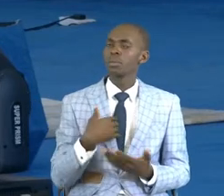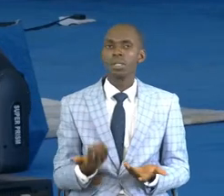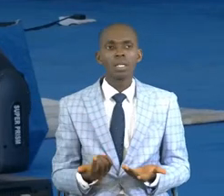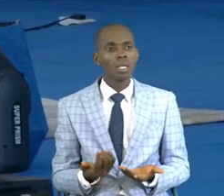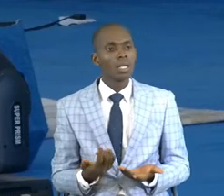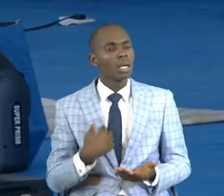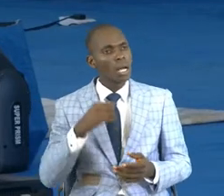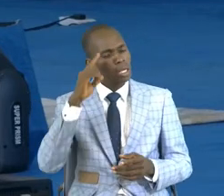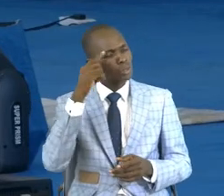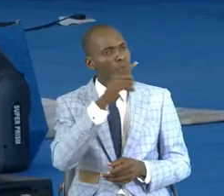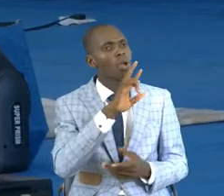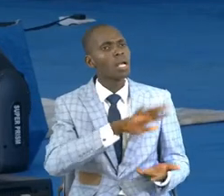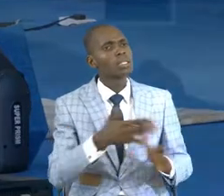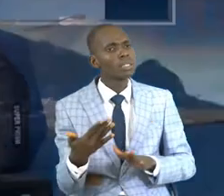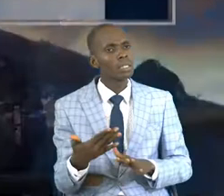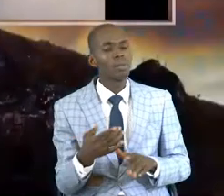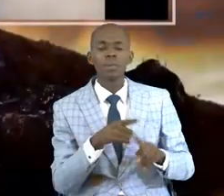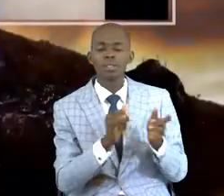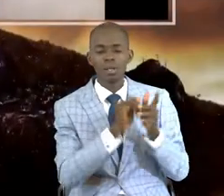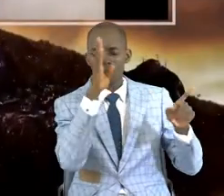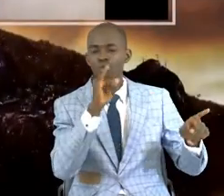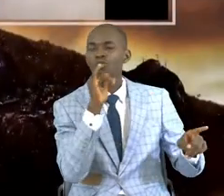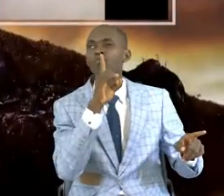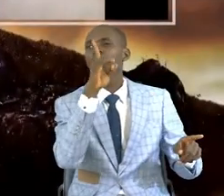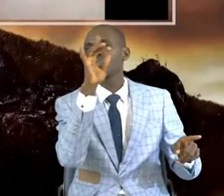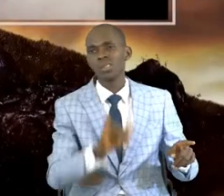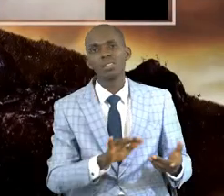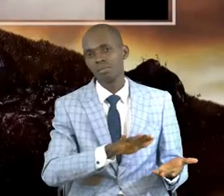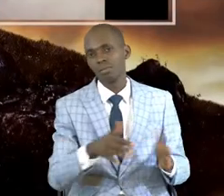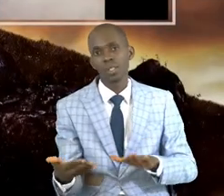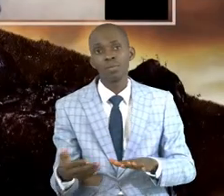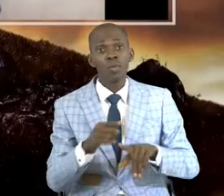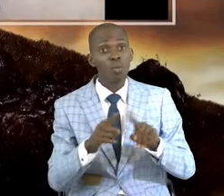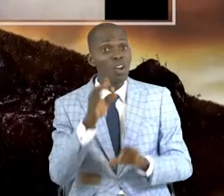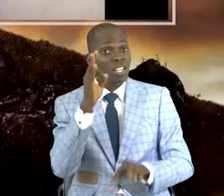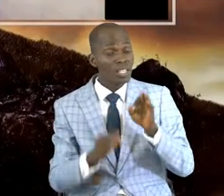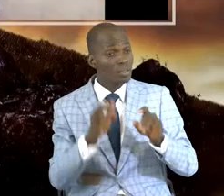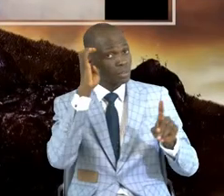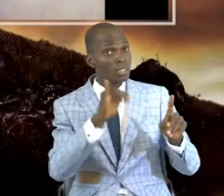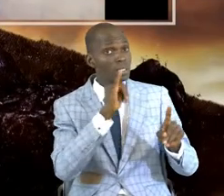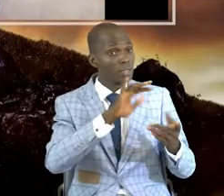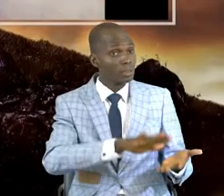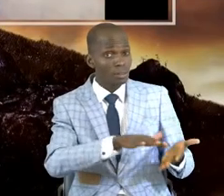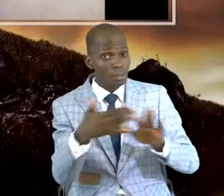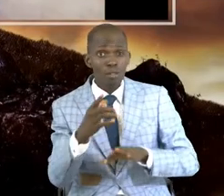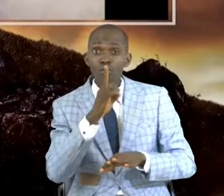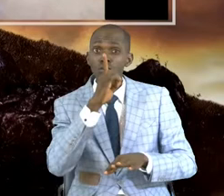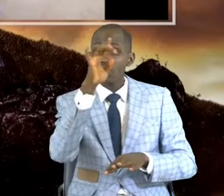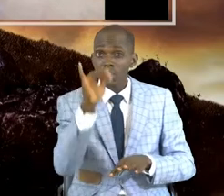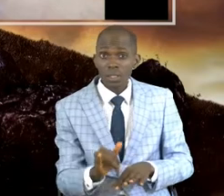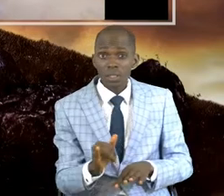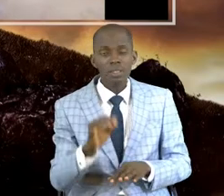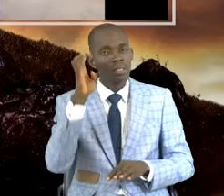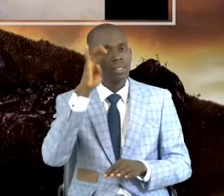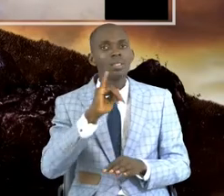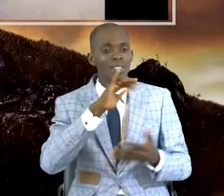not dead indeed. When he's dead indeed, he's dead to all the